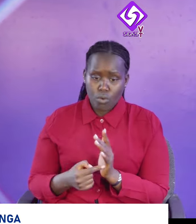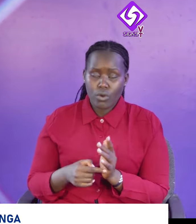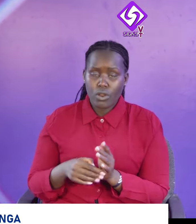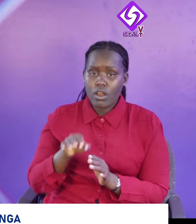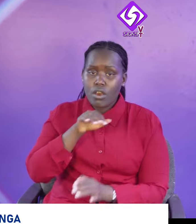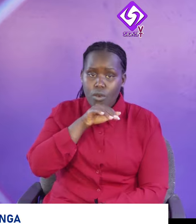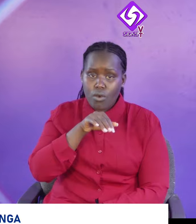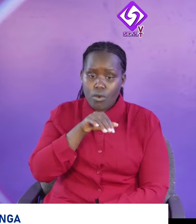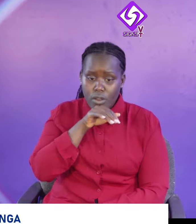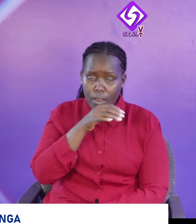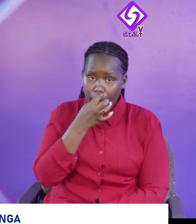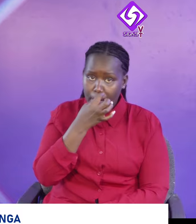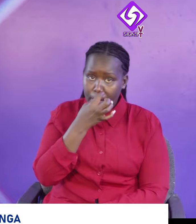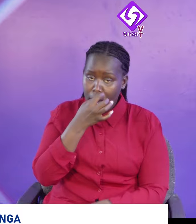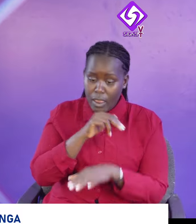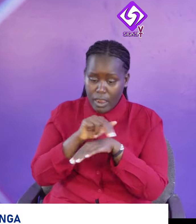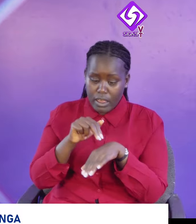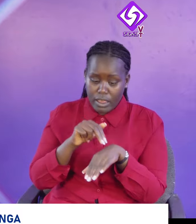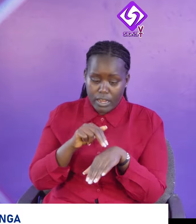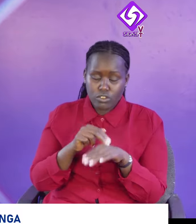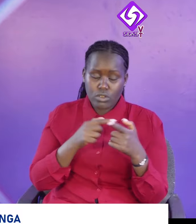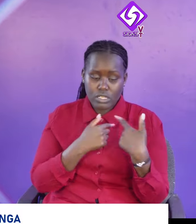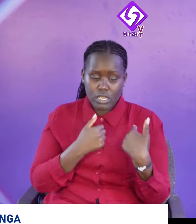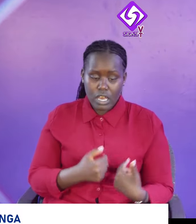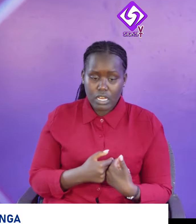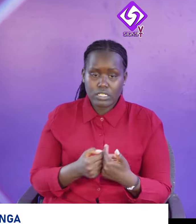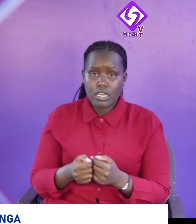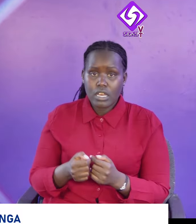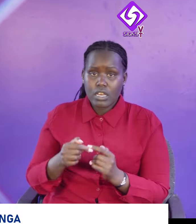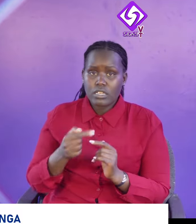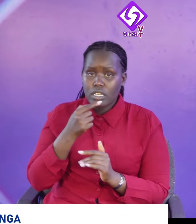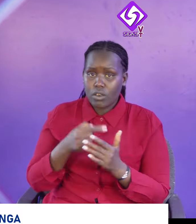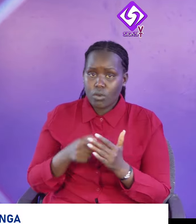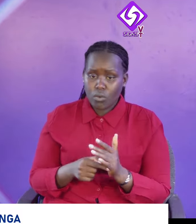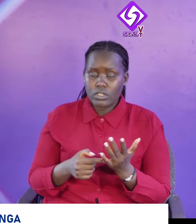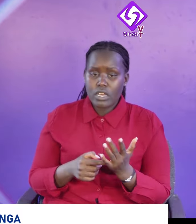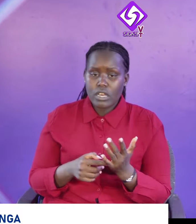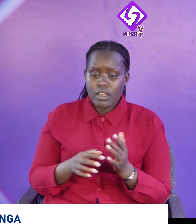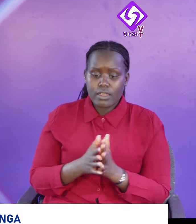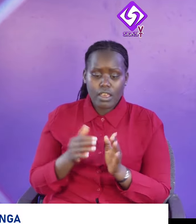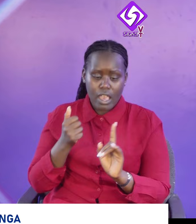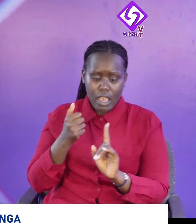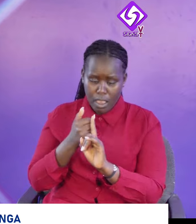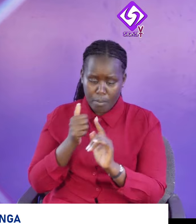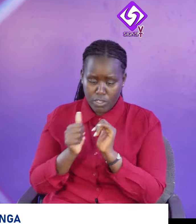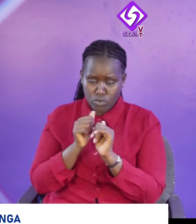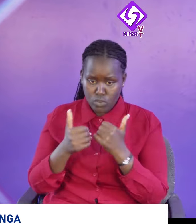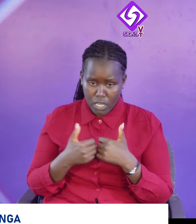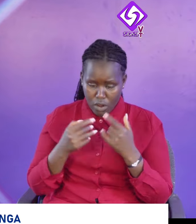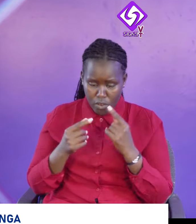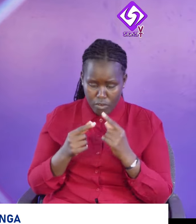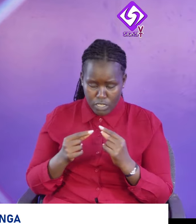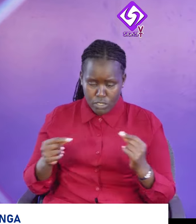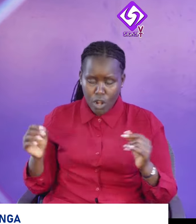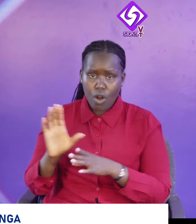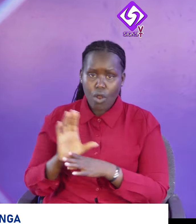a deep void in the nation's heart, acknowledging the immeasurable impact of his long career in